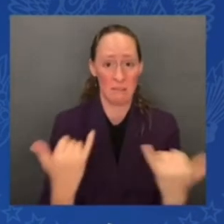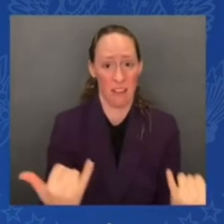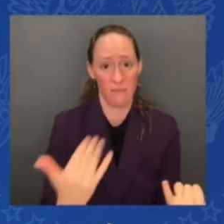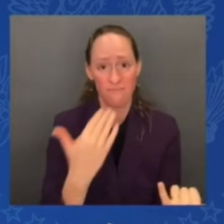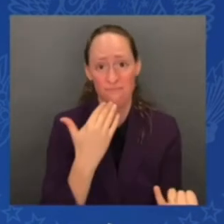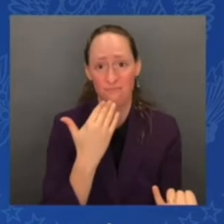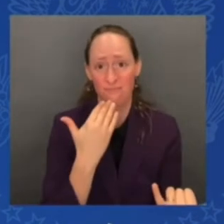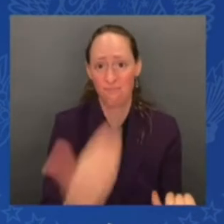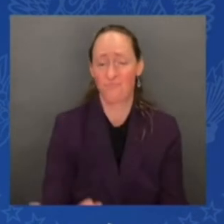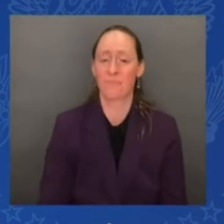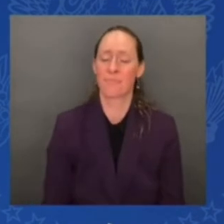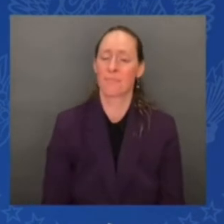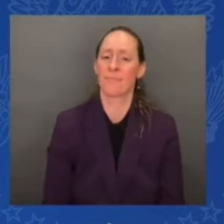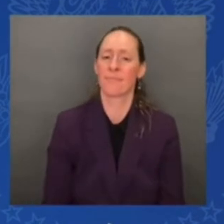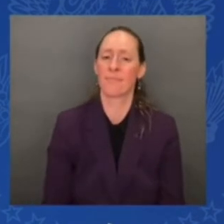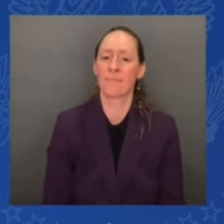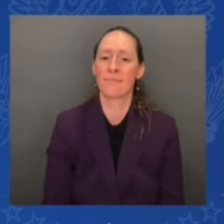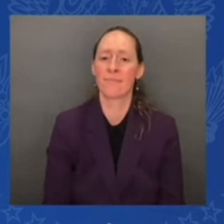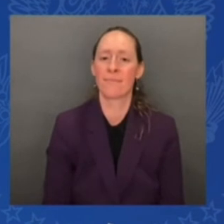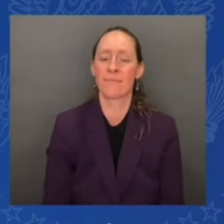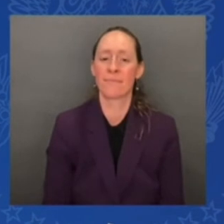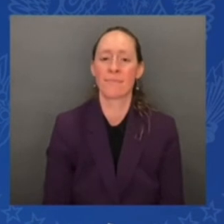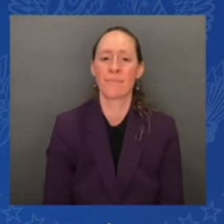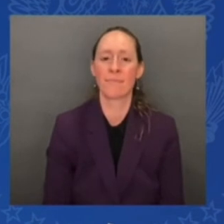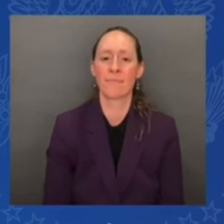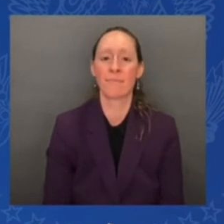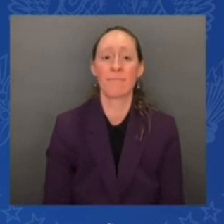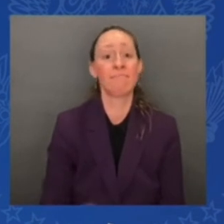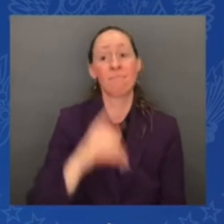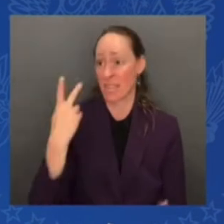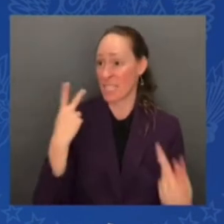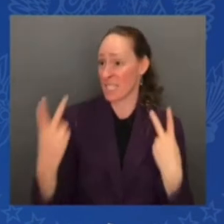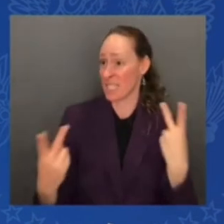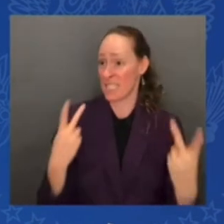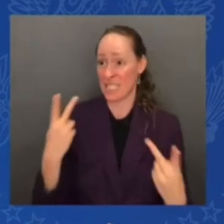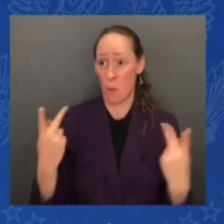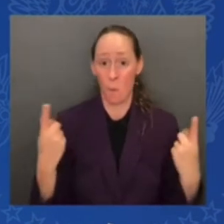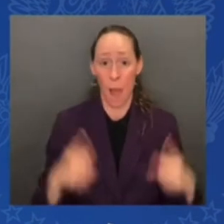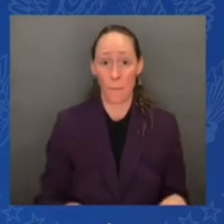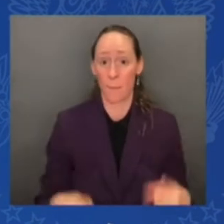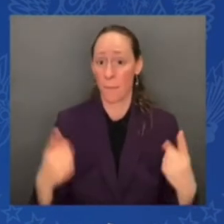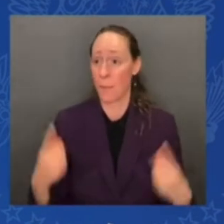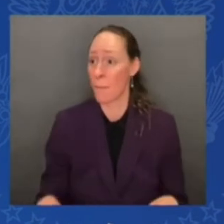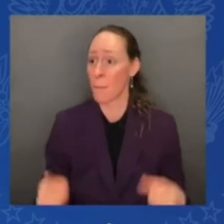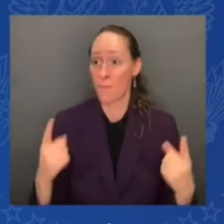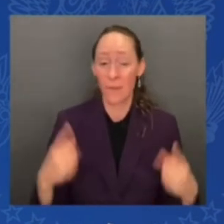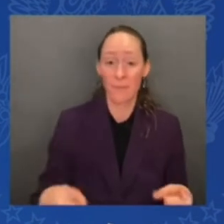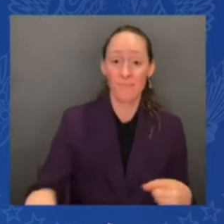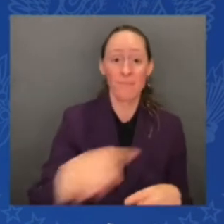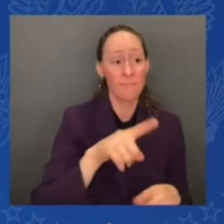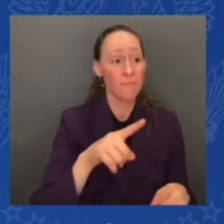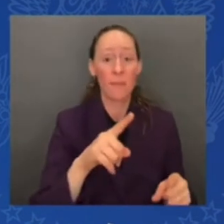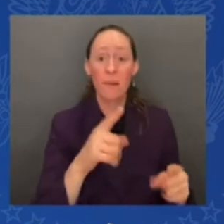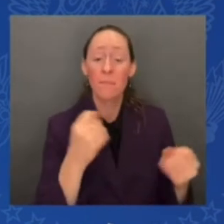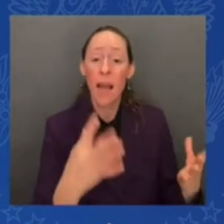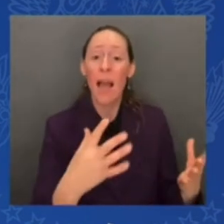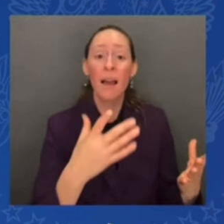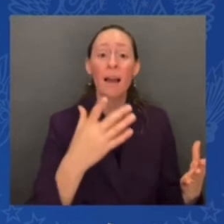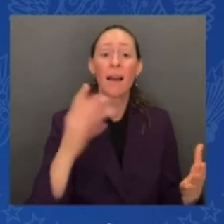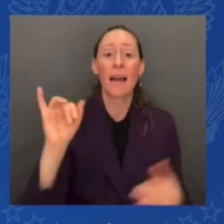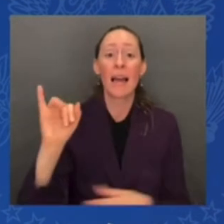are we now? Well, unemployment is down, and so is inflation. Remember, all the experts, including some that worked for